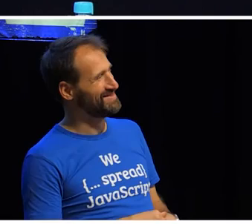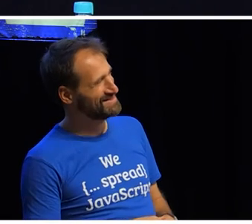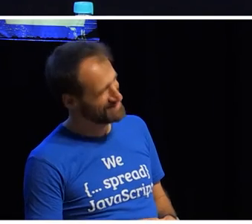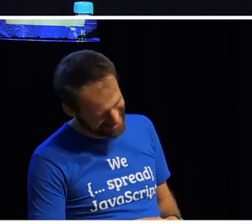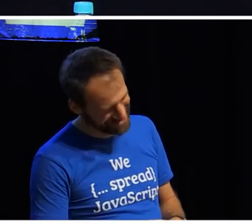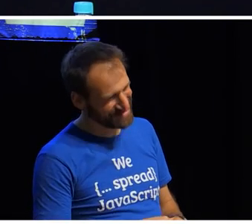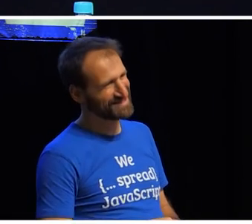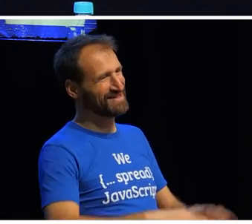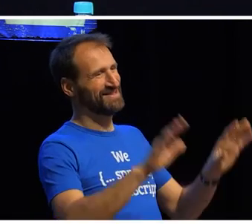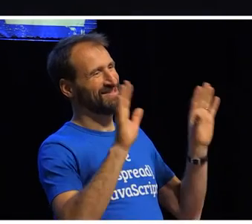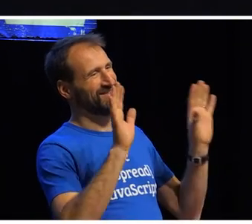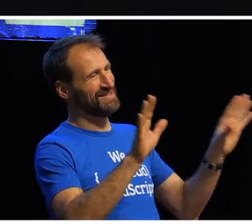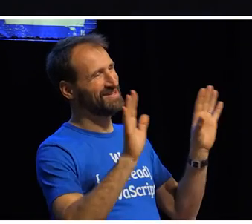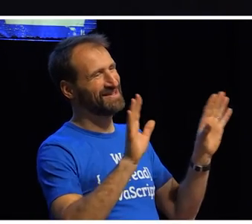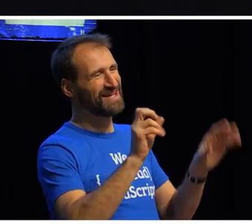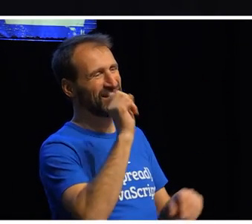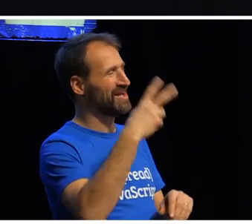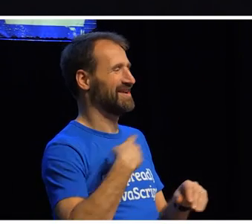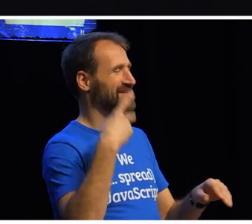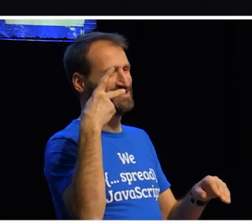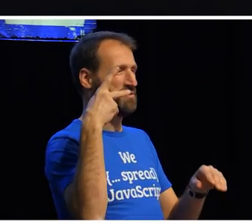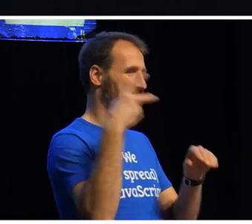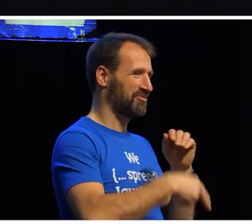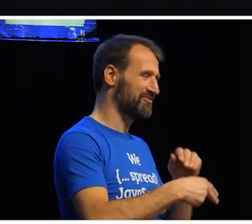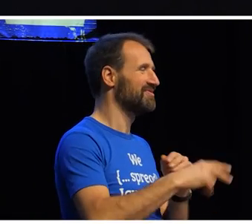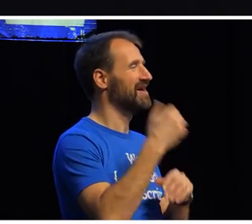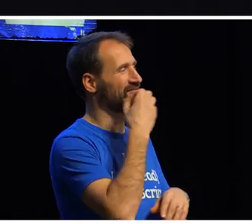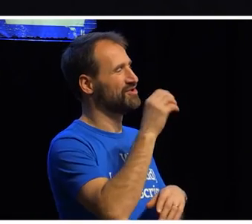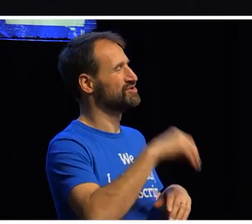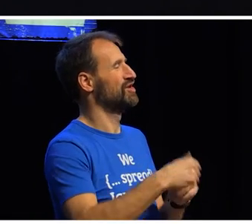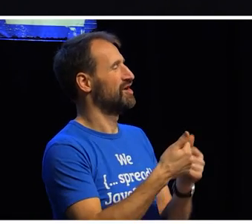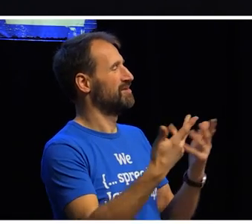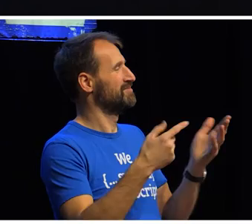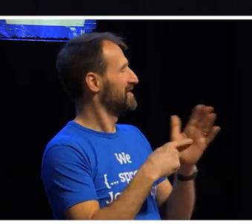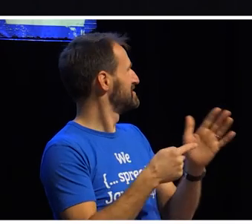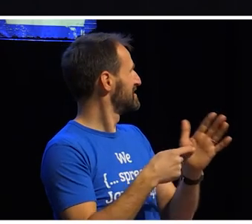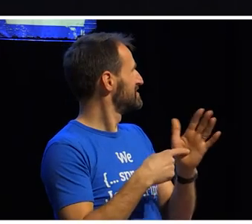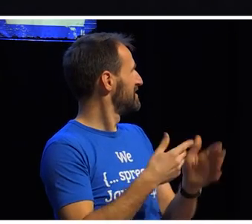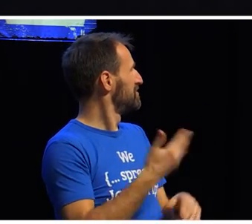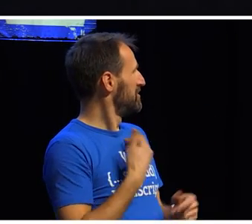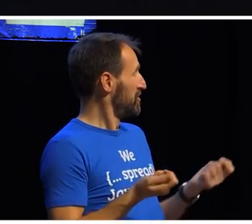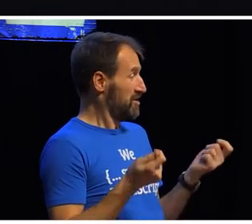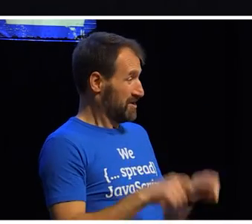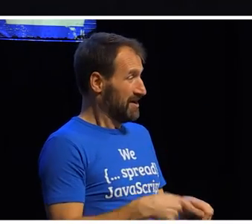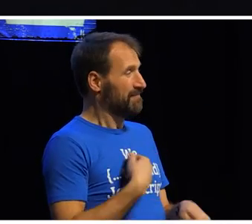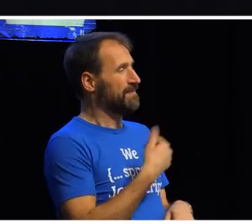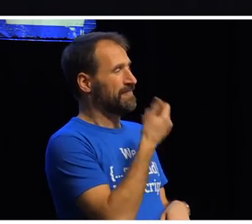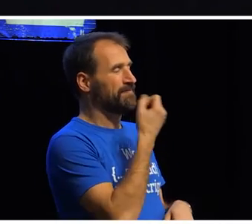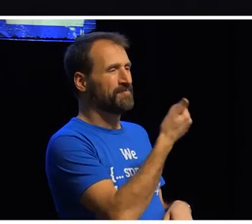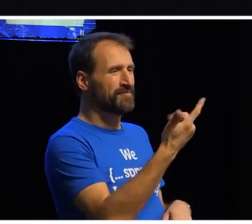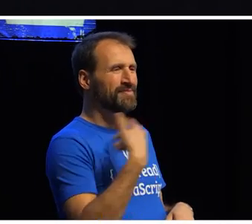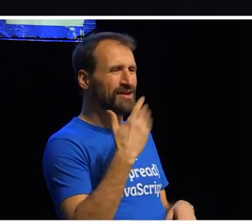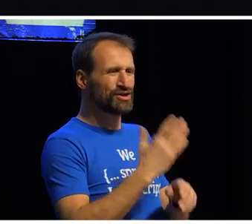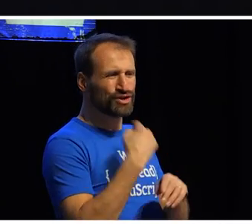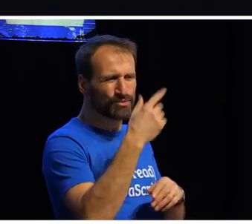so just to cap off I want to show you a couple of things so before we close off here one thing I do want to show you is you know we talked about a bunch of